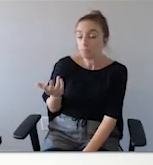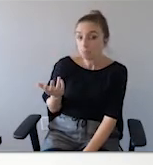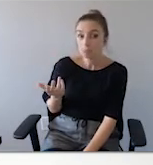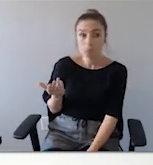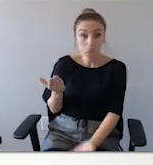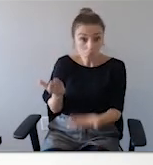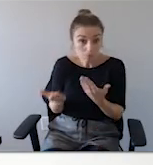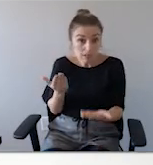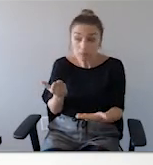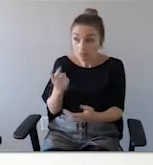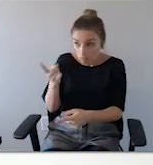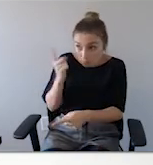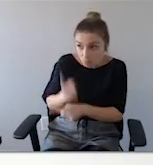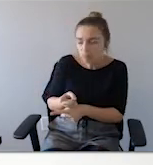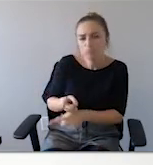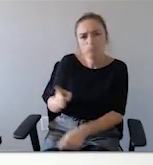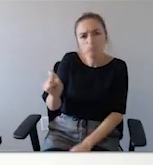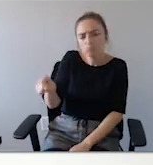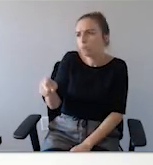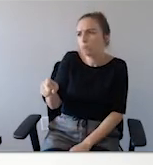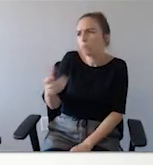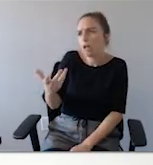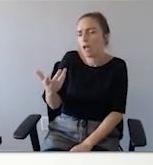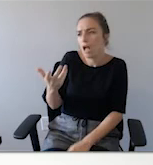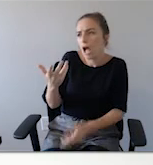is. I can't argue against that.